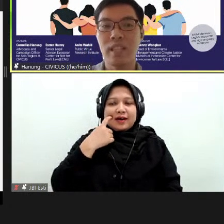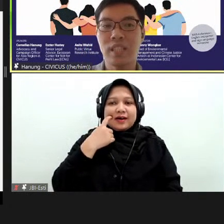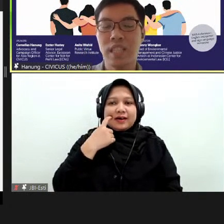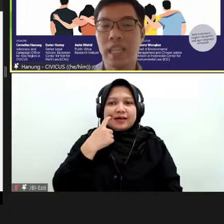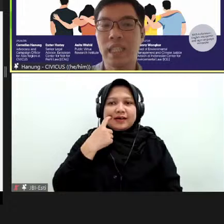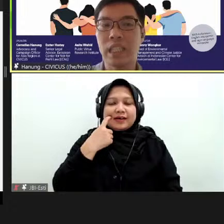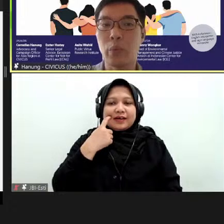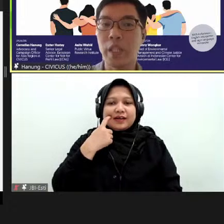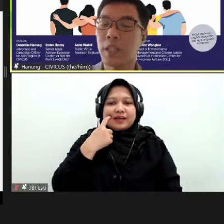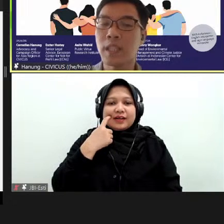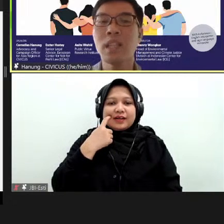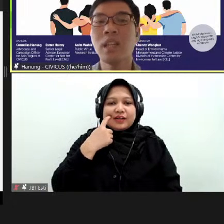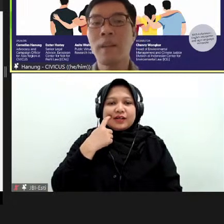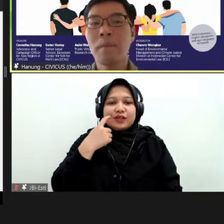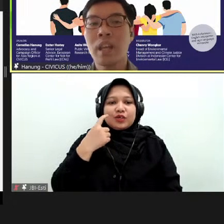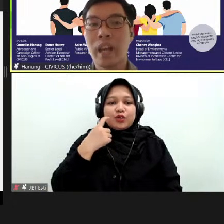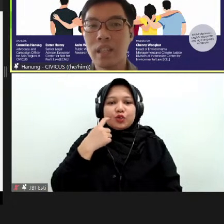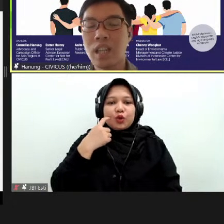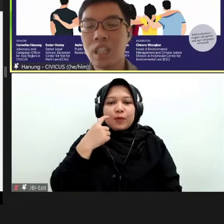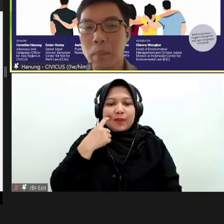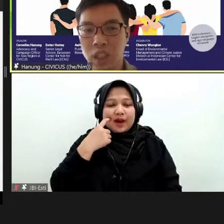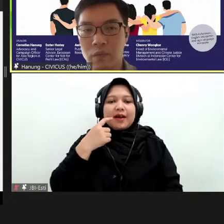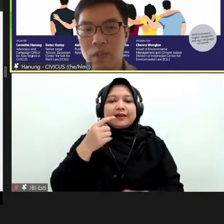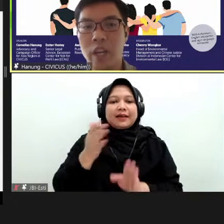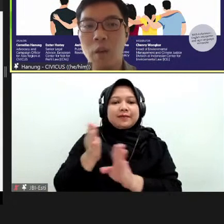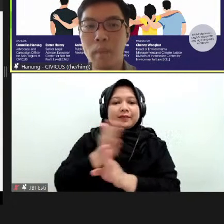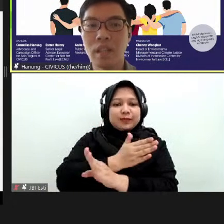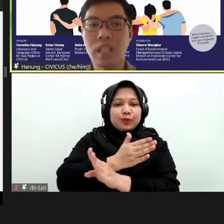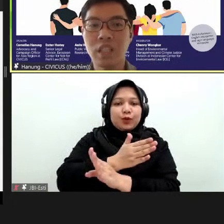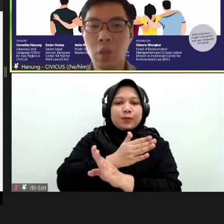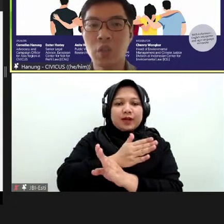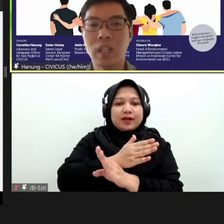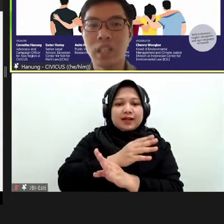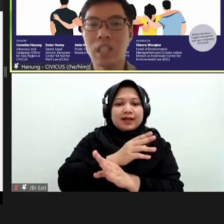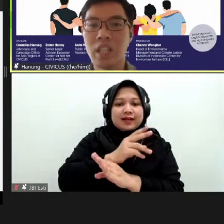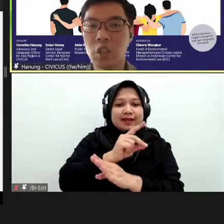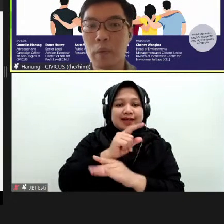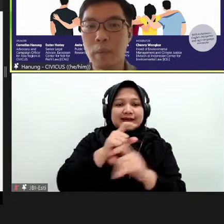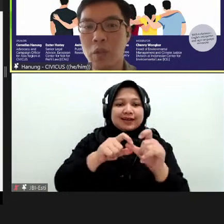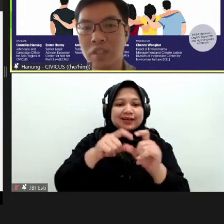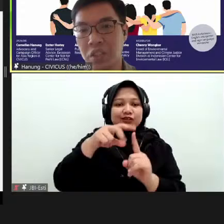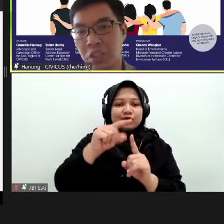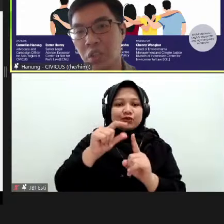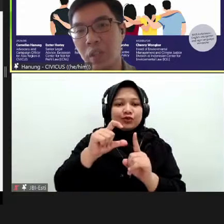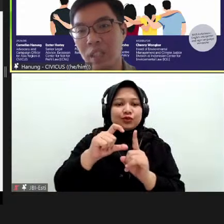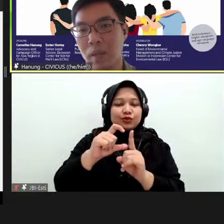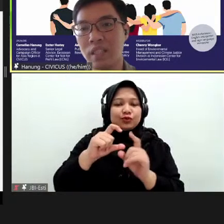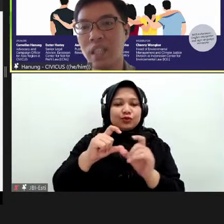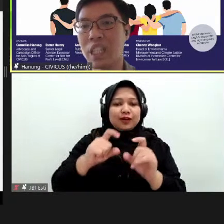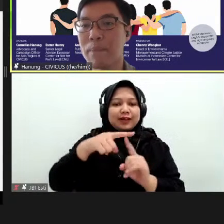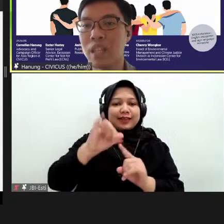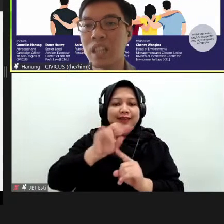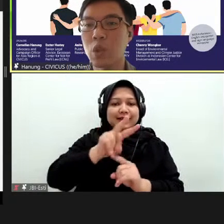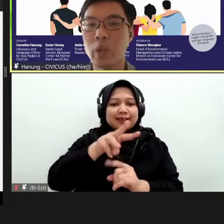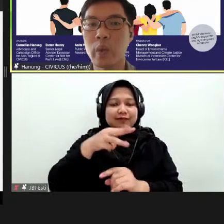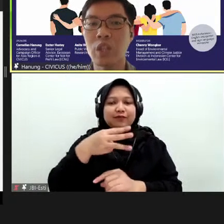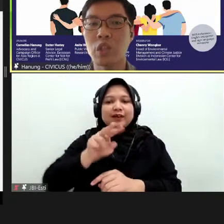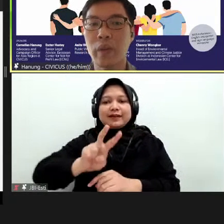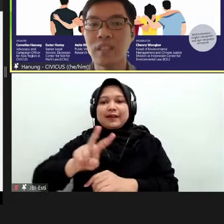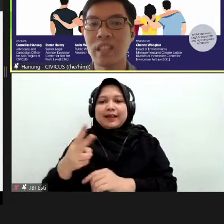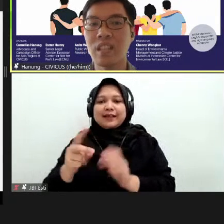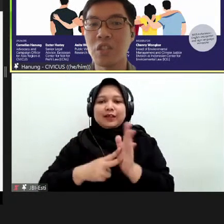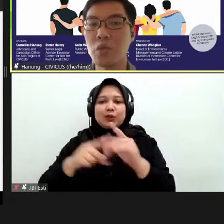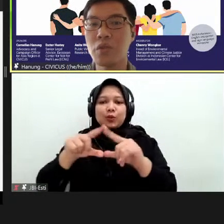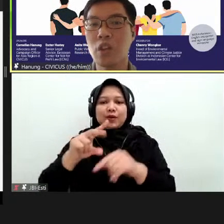best practice in the region. And then the other positive development is also in India's Supreme Court's decision to establish an independent inquiry